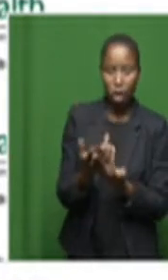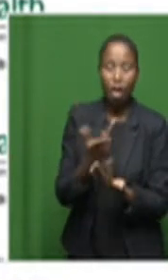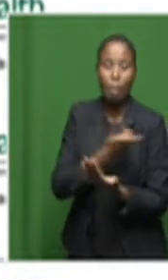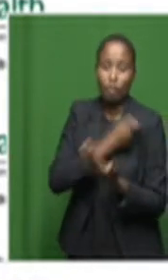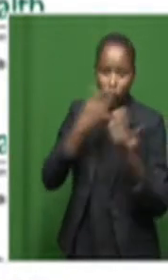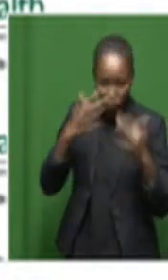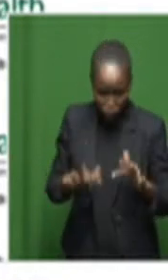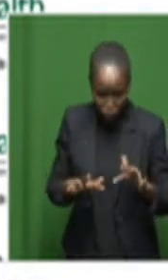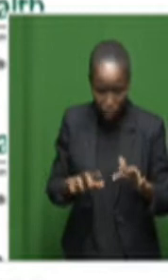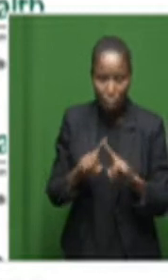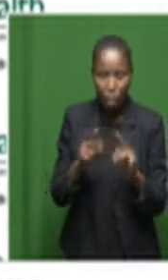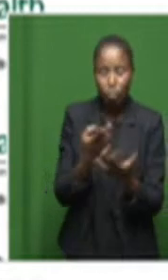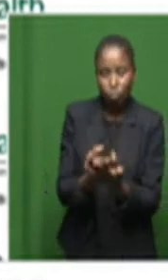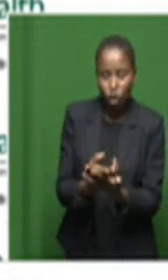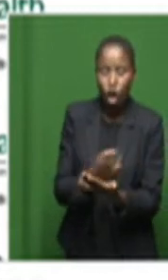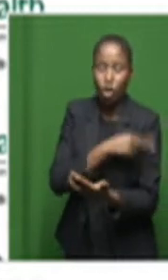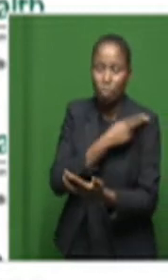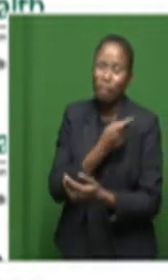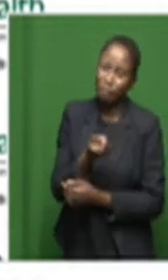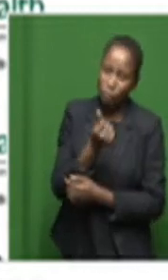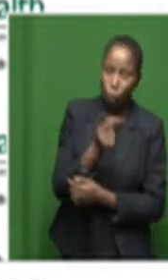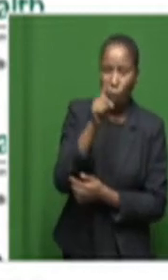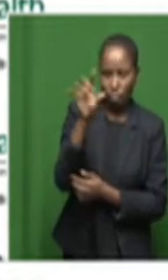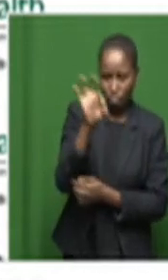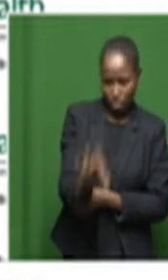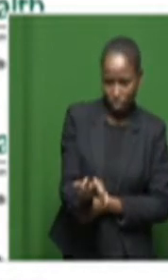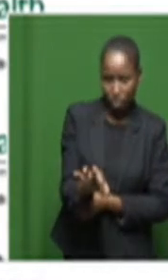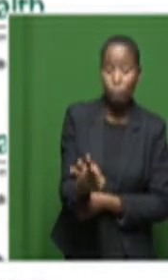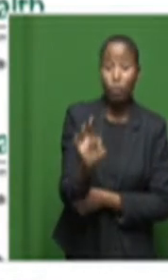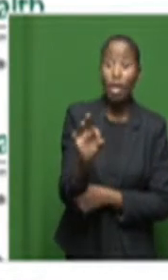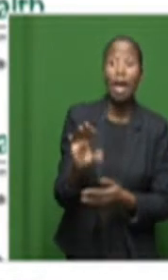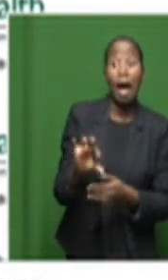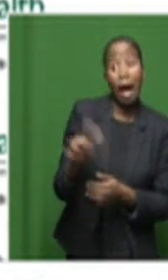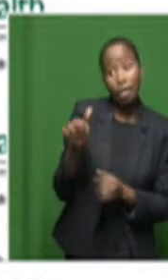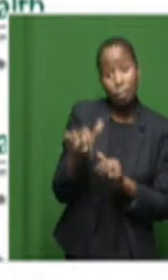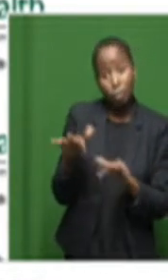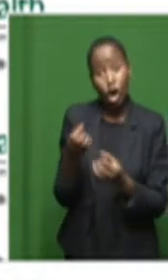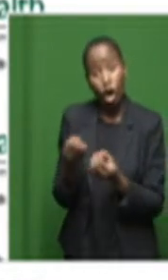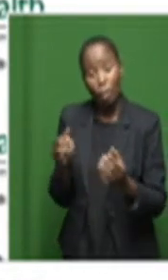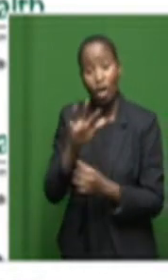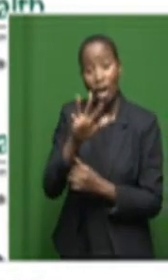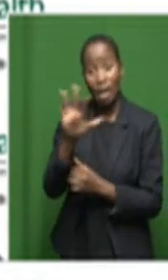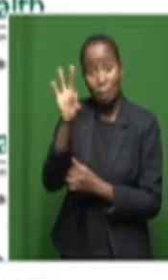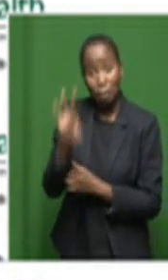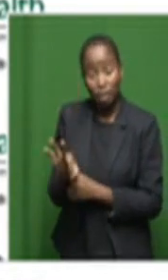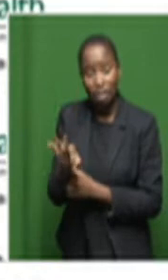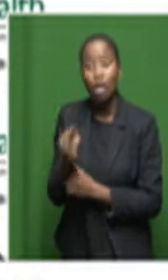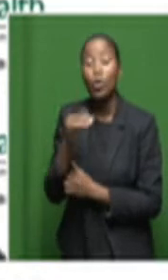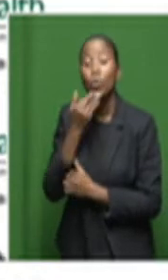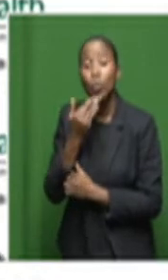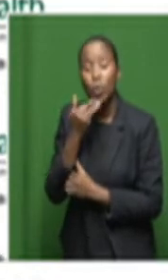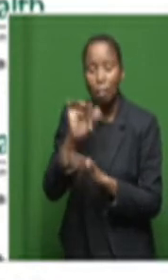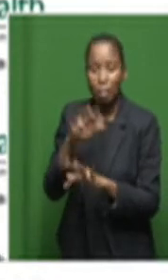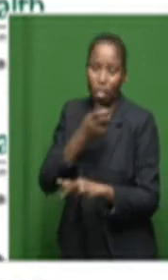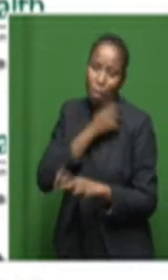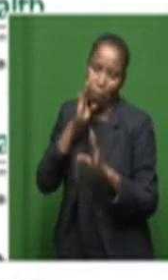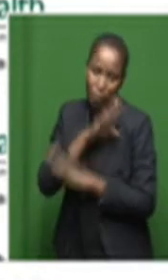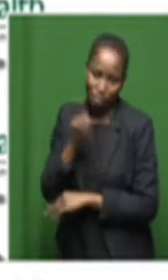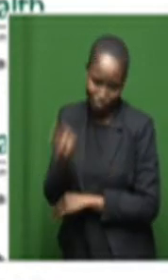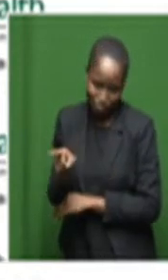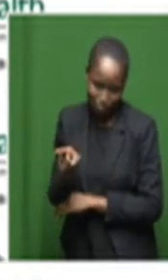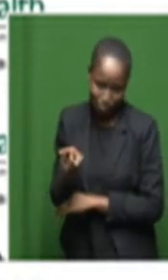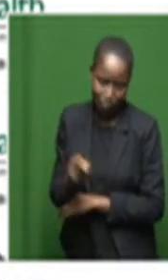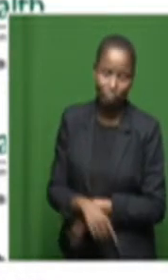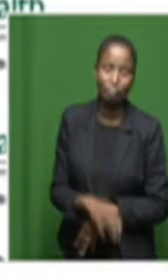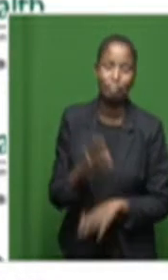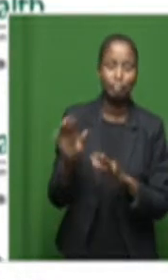to 99% of those admissions being those who are not vaccinated. Now, as we can see